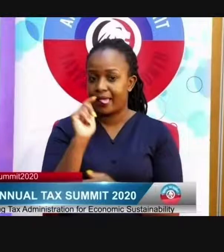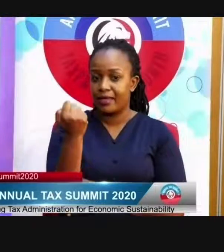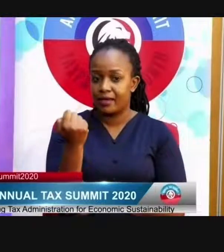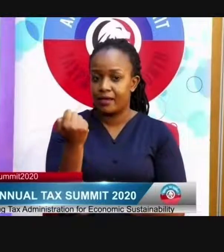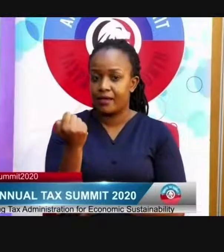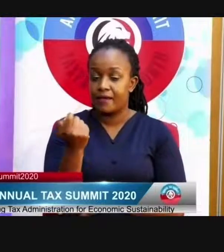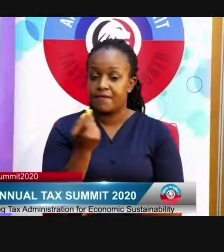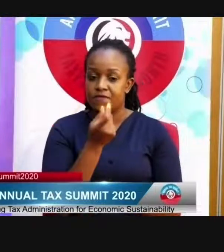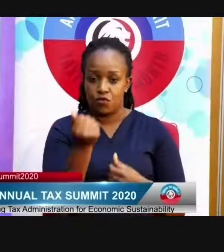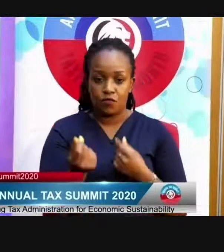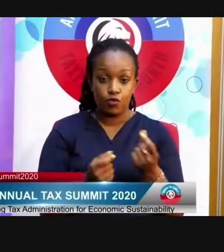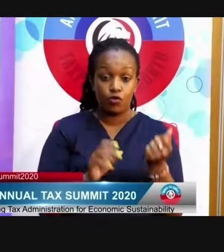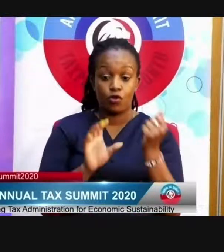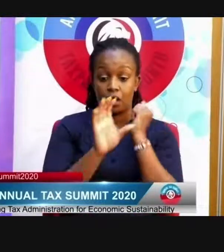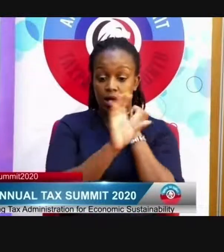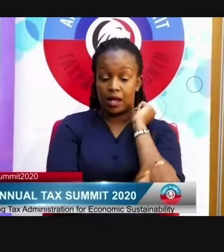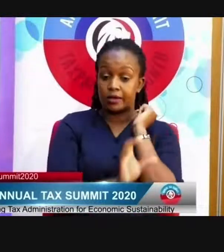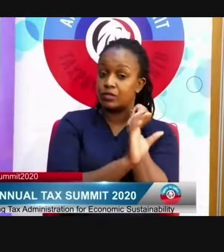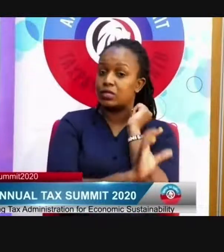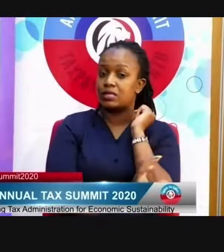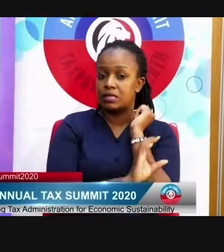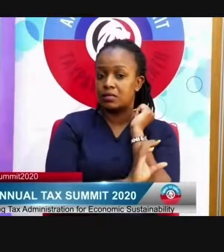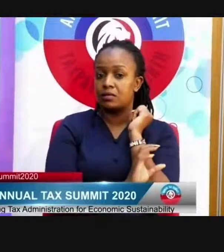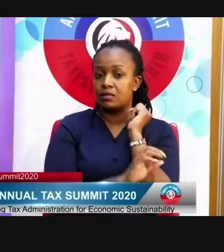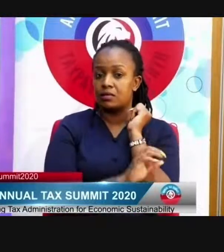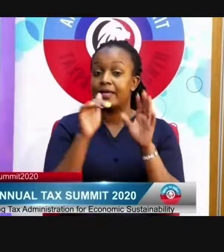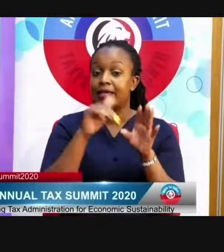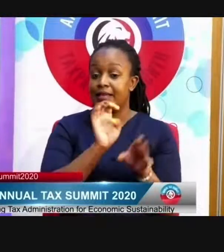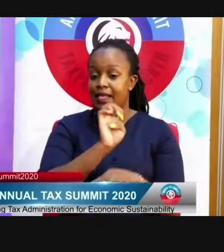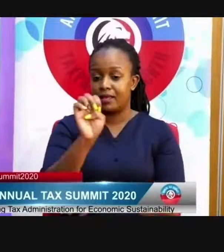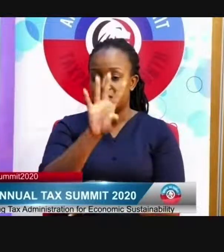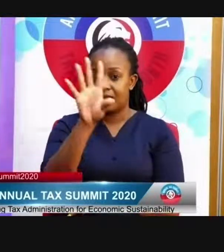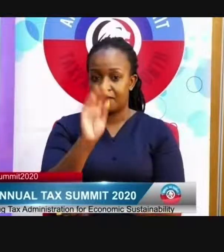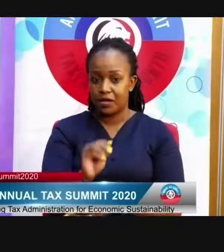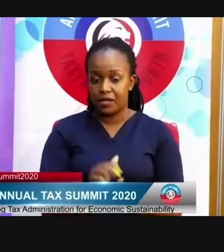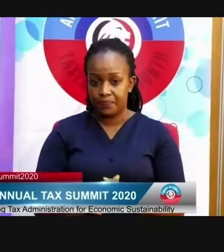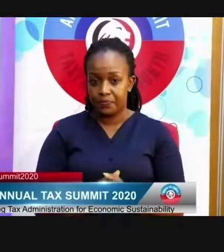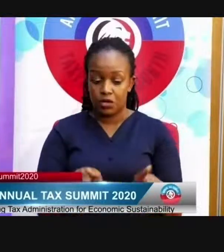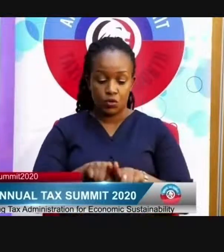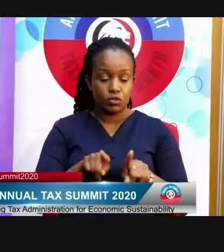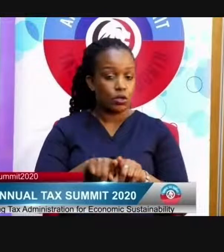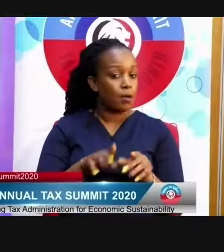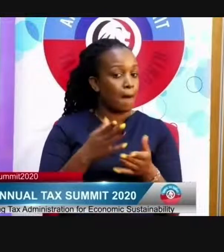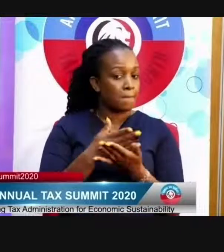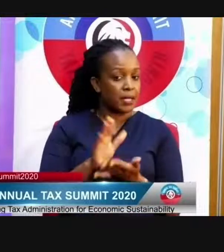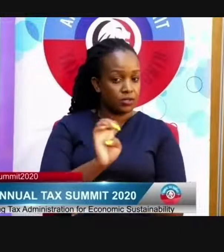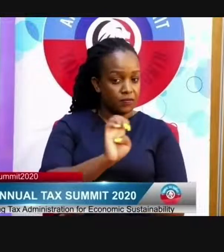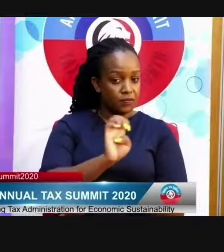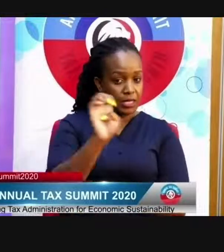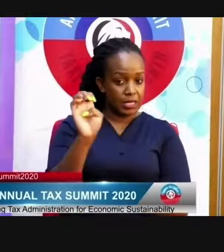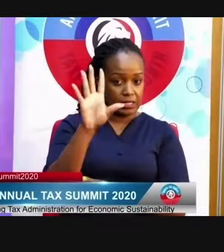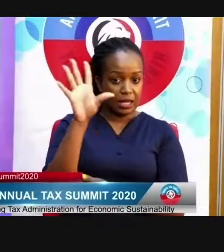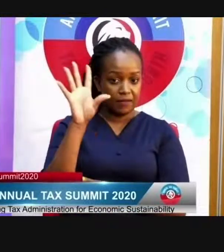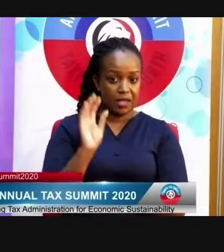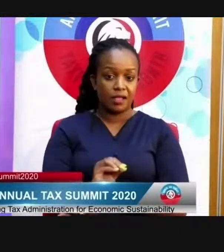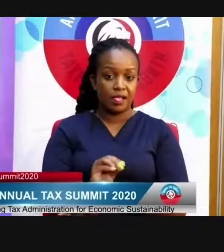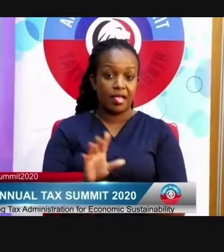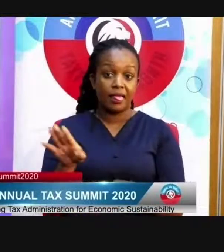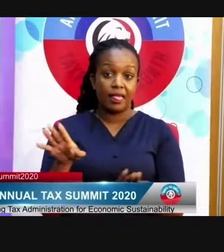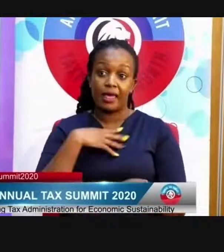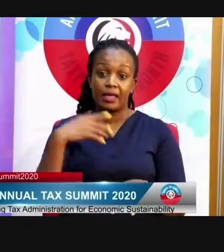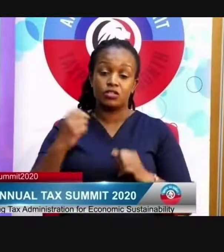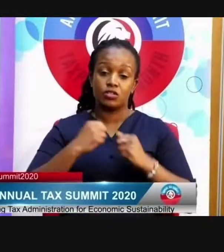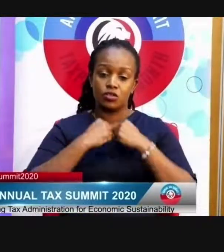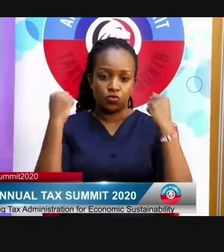around Southern and East Africa, and parts of West Africa and North, where there was strong IT infrastructure,